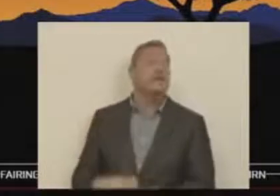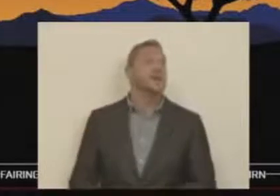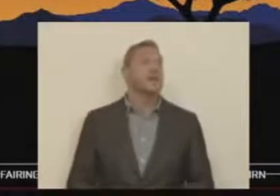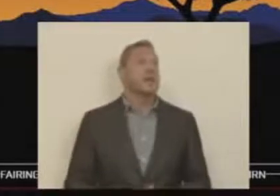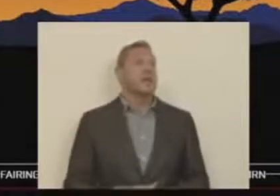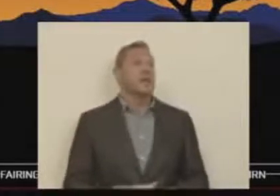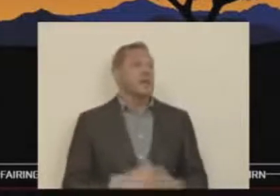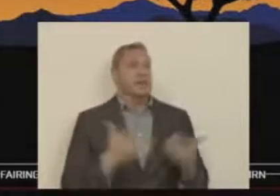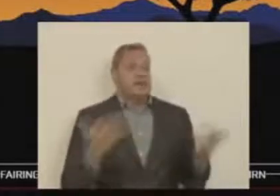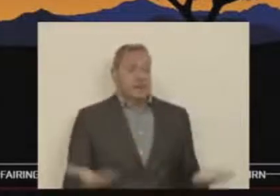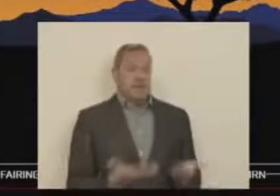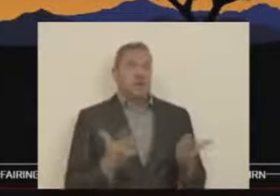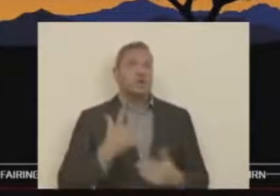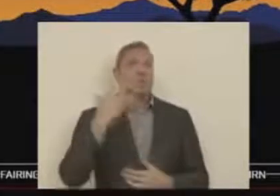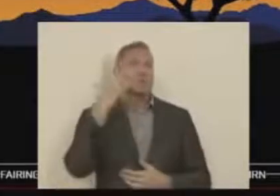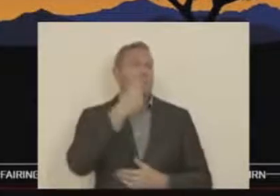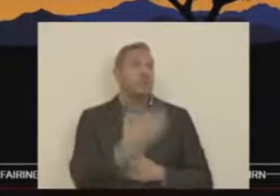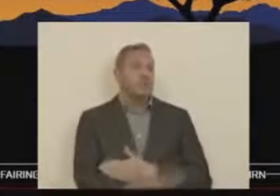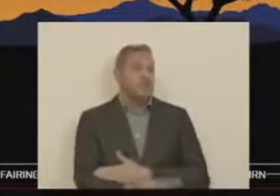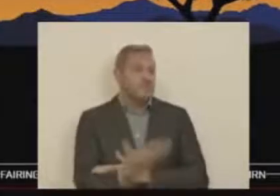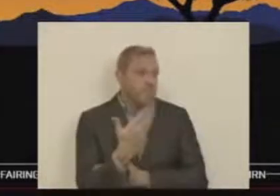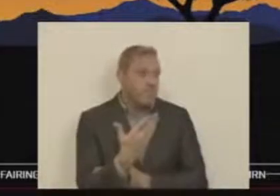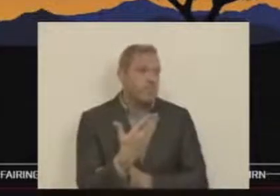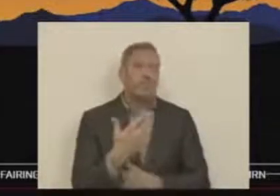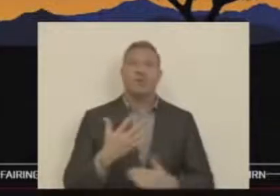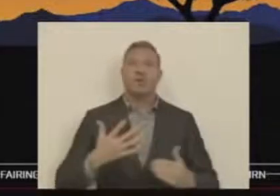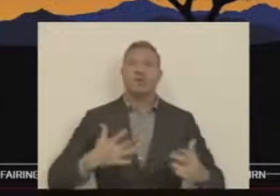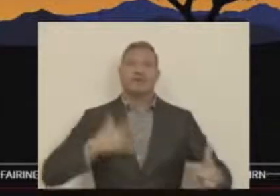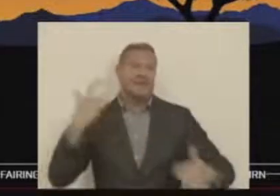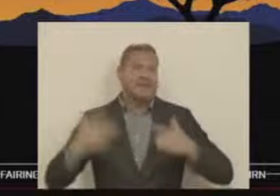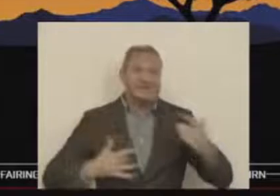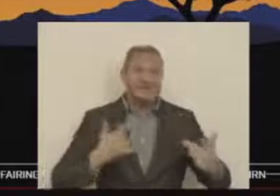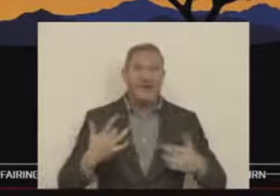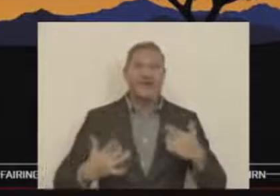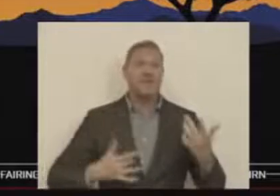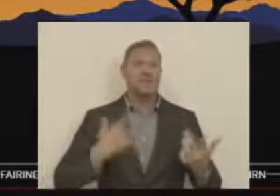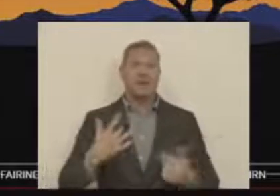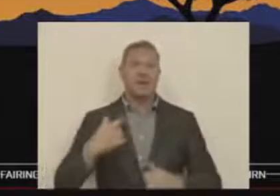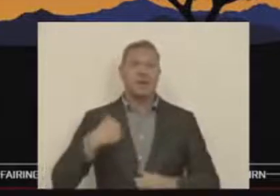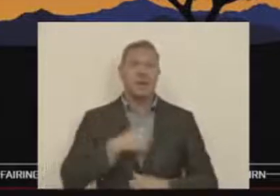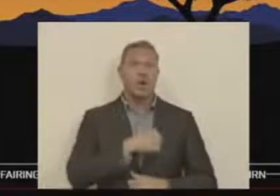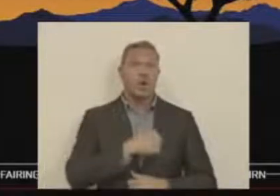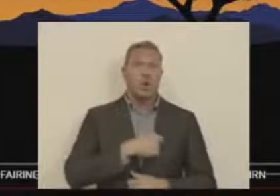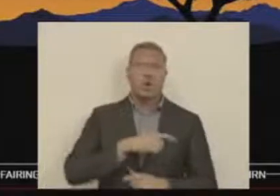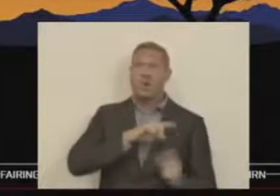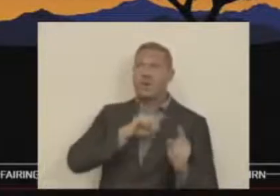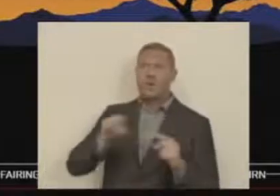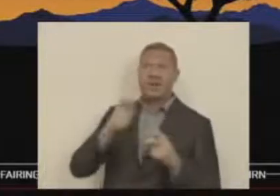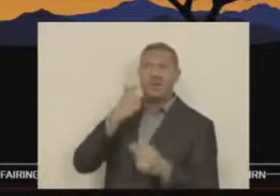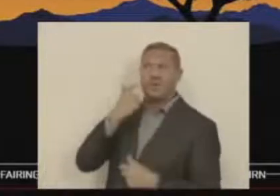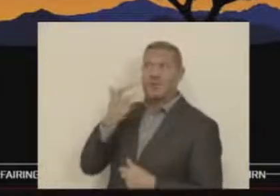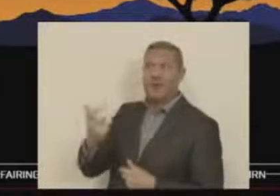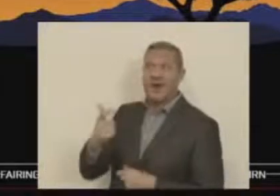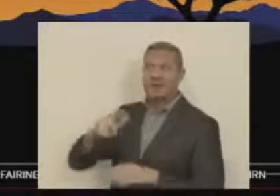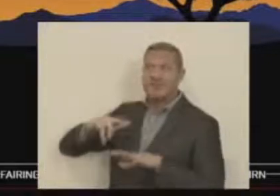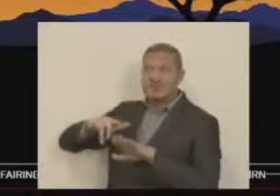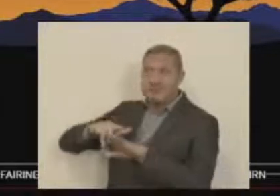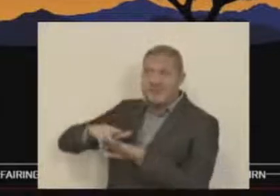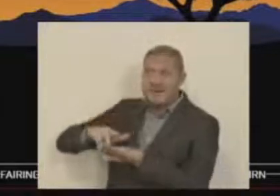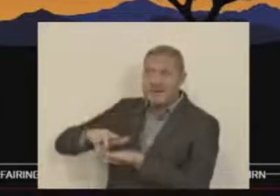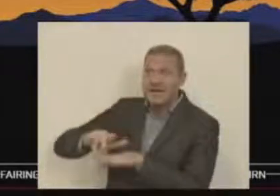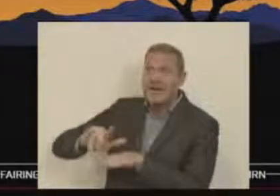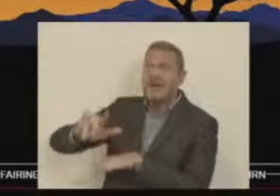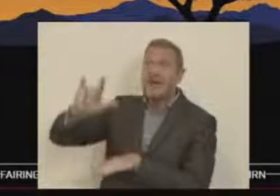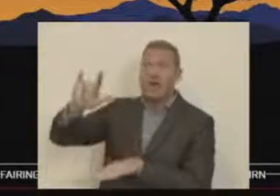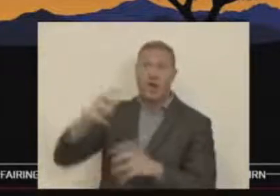It's beautiful morning here. It's a lot of excitement. We were just about to see the aircraft take off, and the crowd was